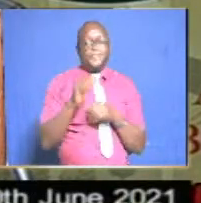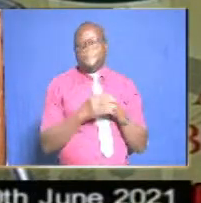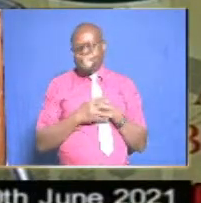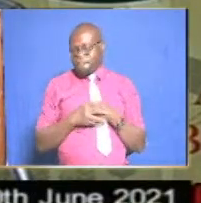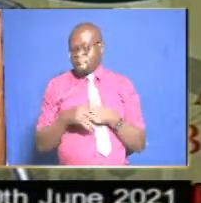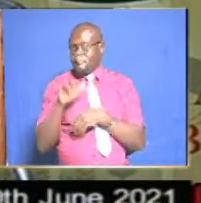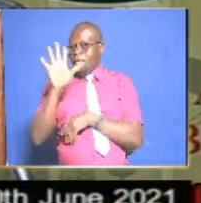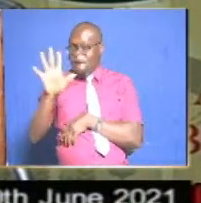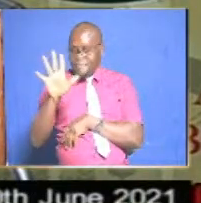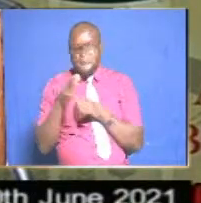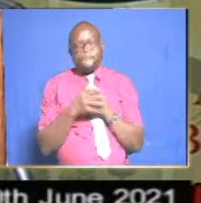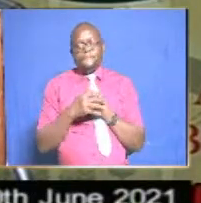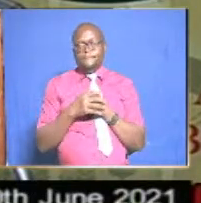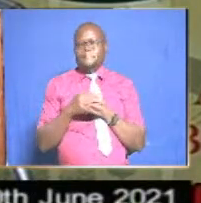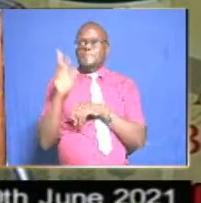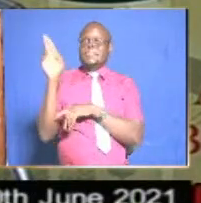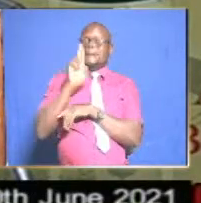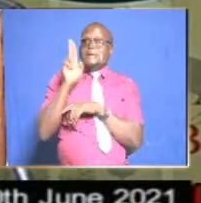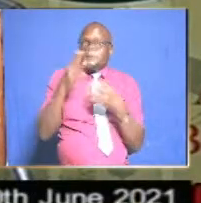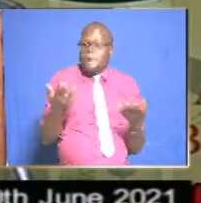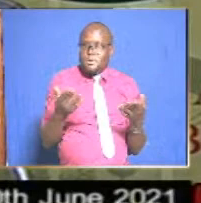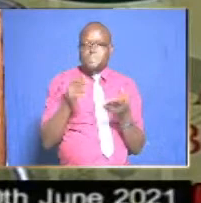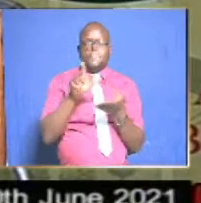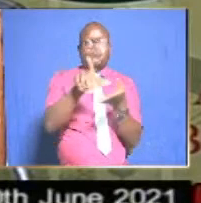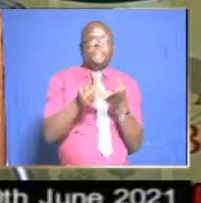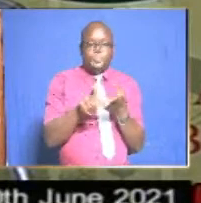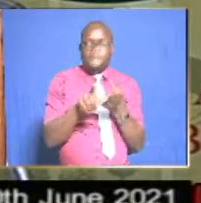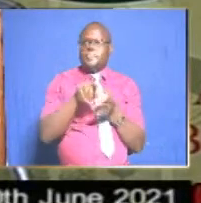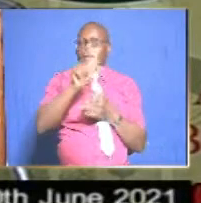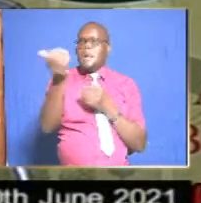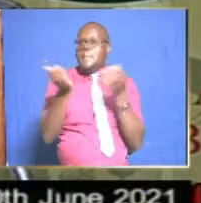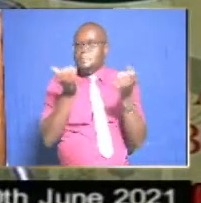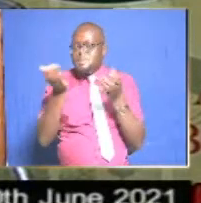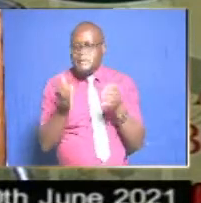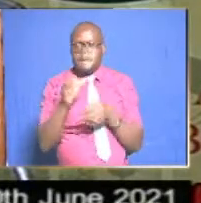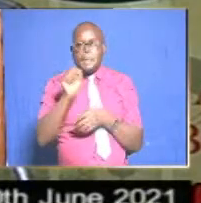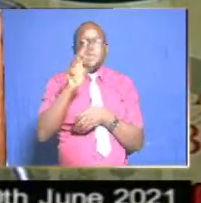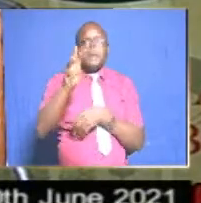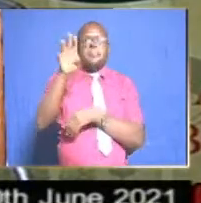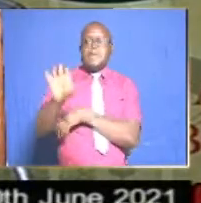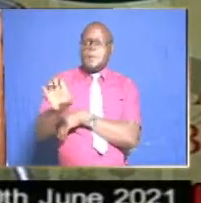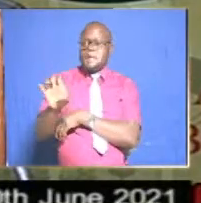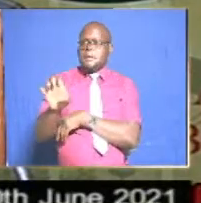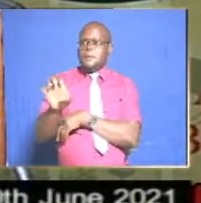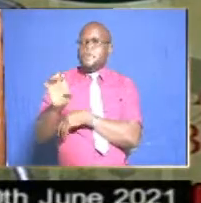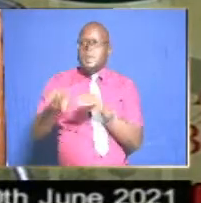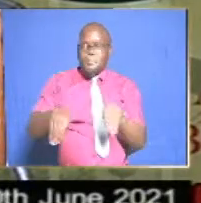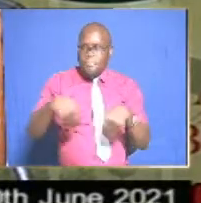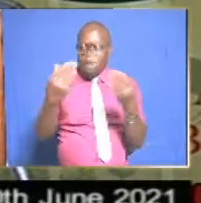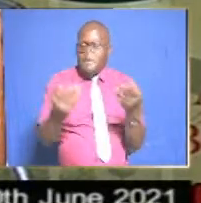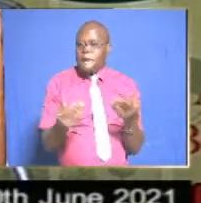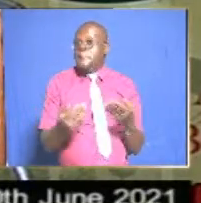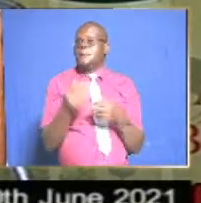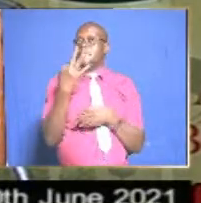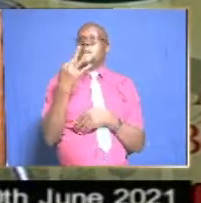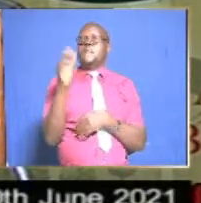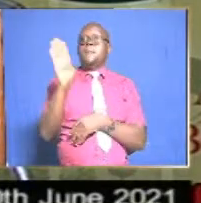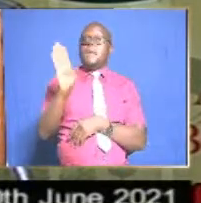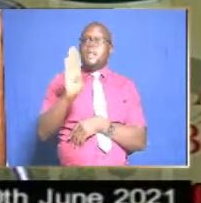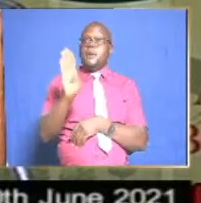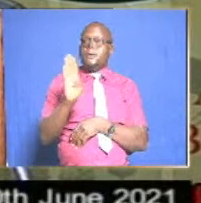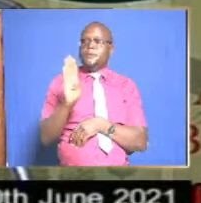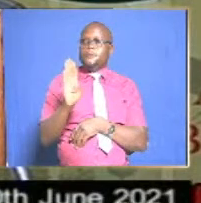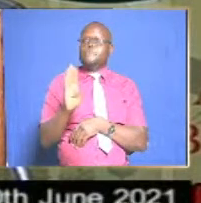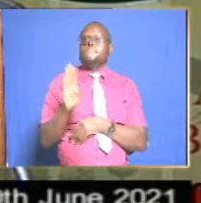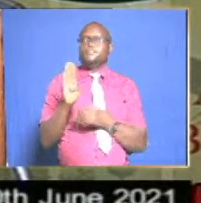Five, de-risking of lending to micro, small, and medium enterprises by providing KES 3 billion to the